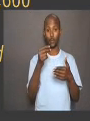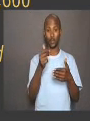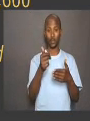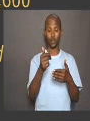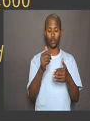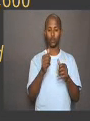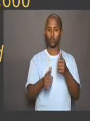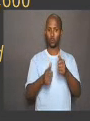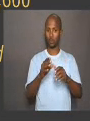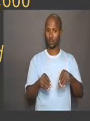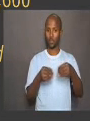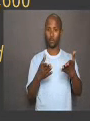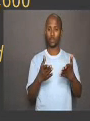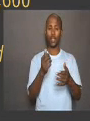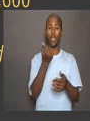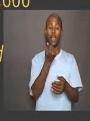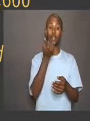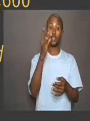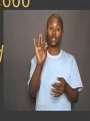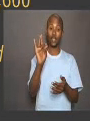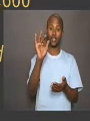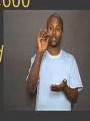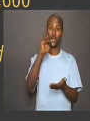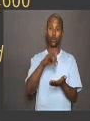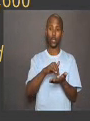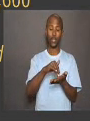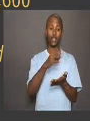1,800, which is